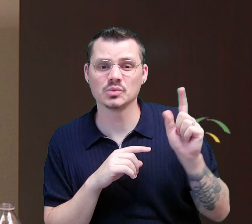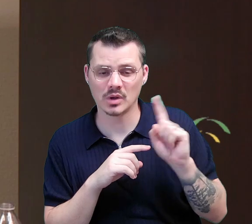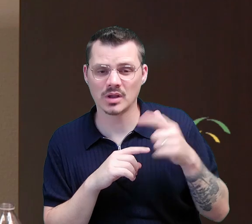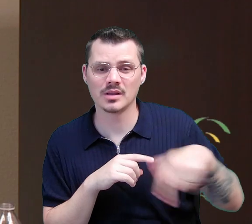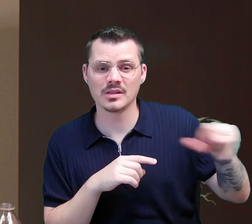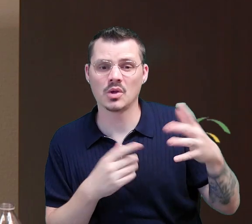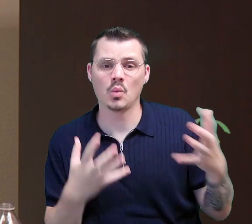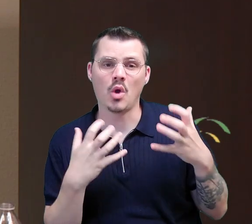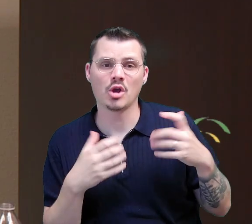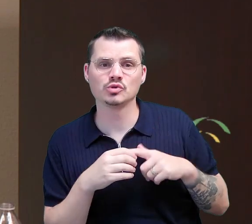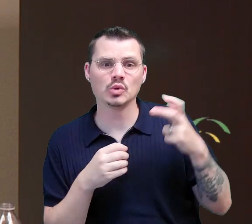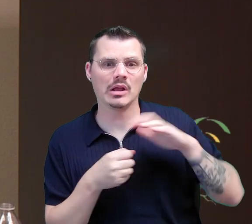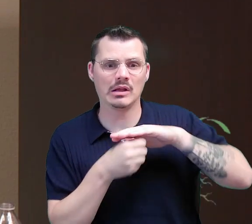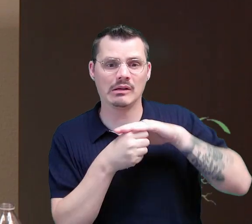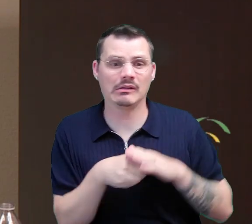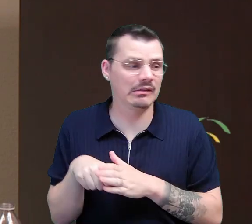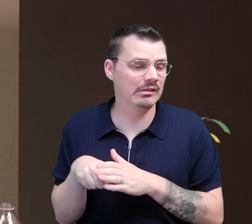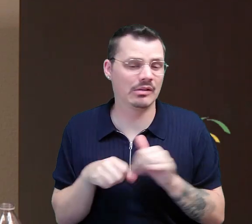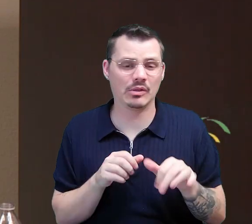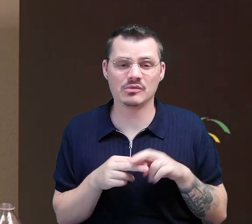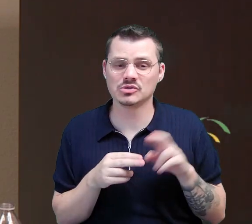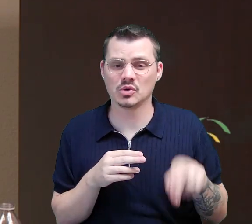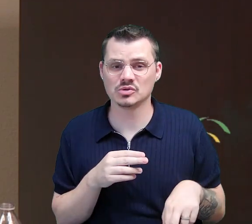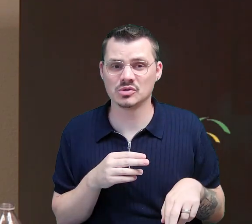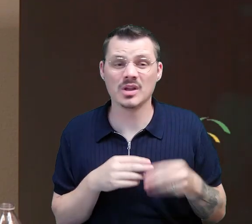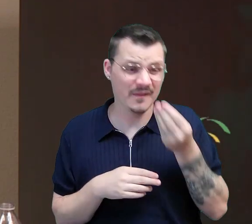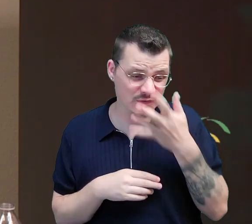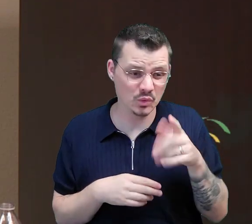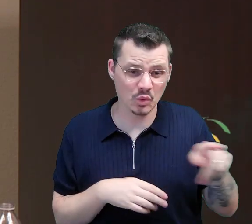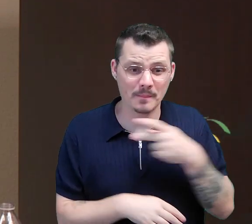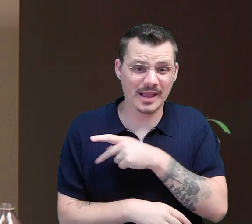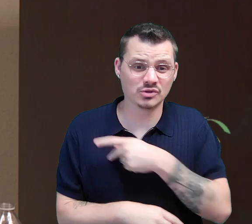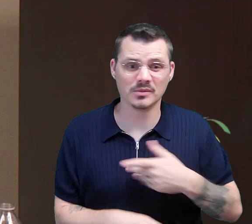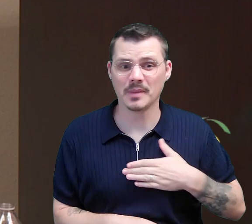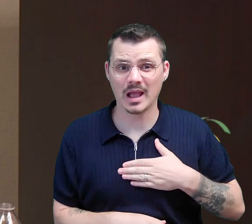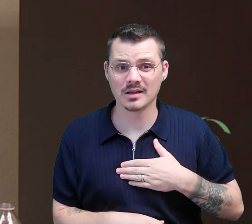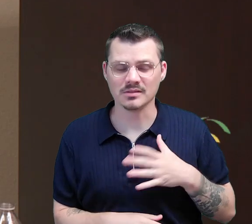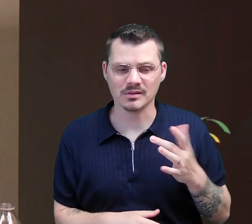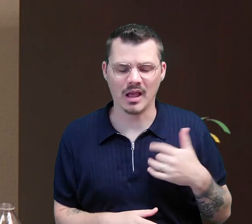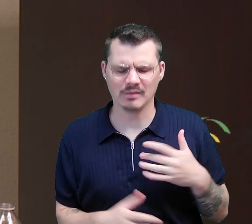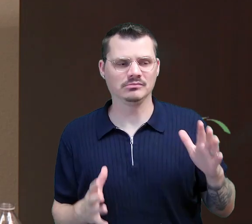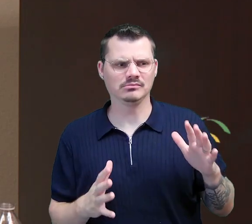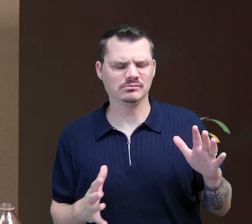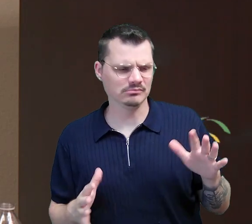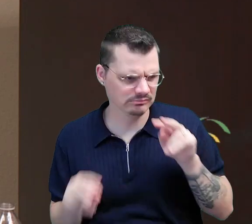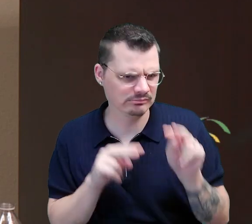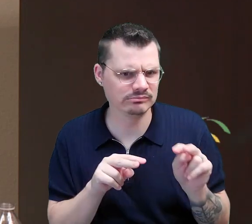they wanted to suppress the results? A couple of them were mine. Definitely got my attention.